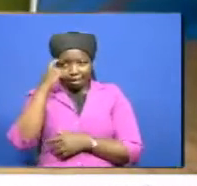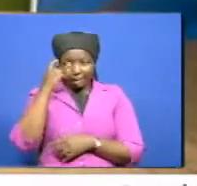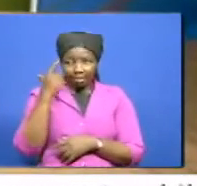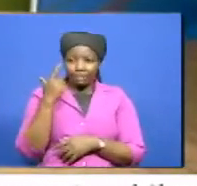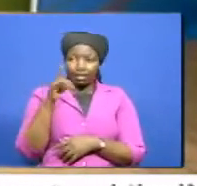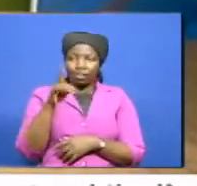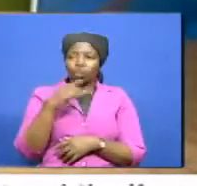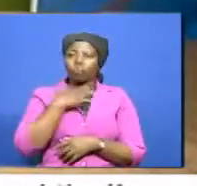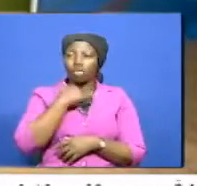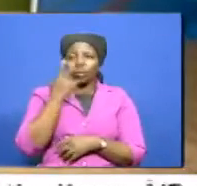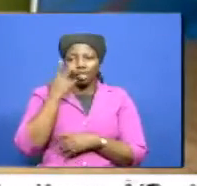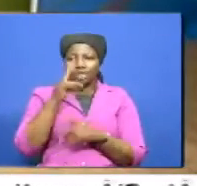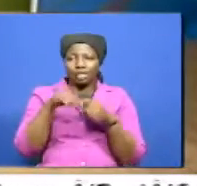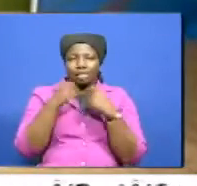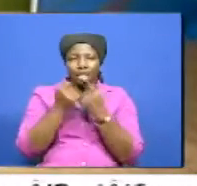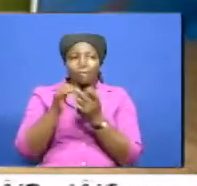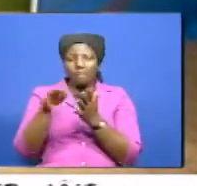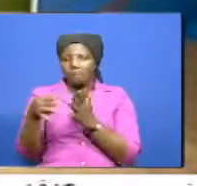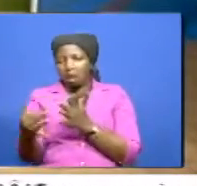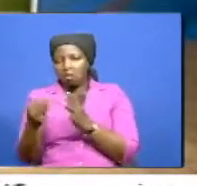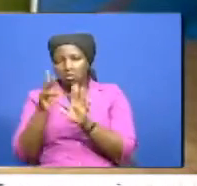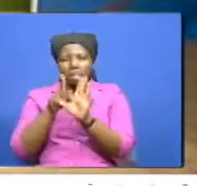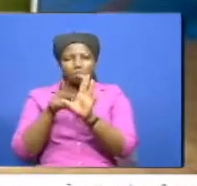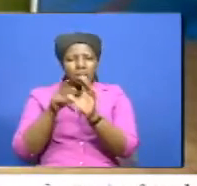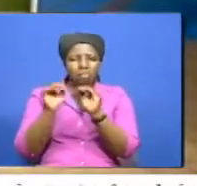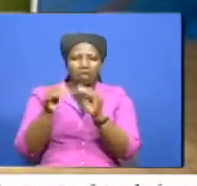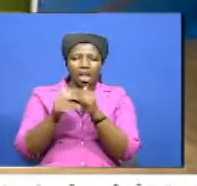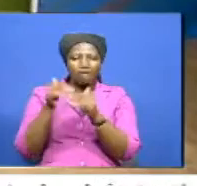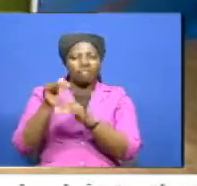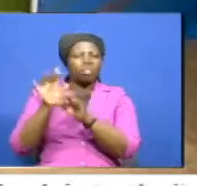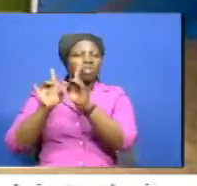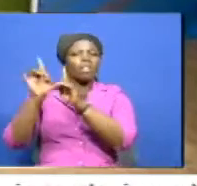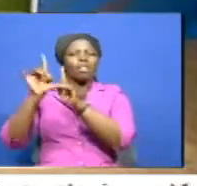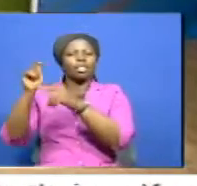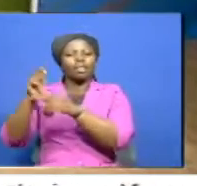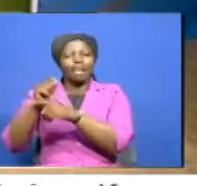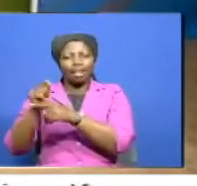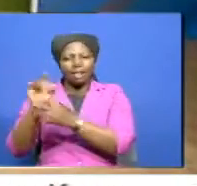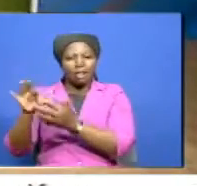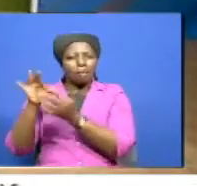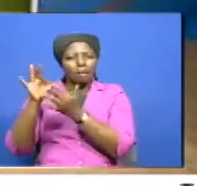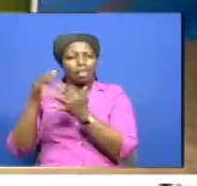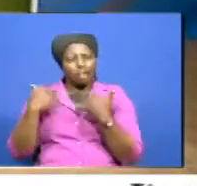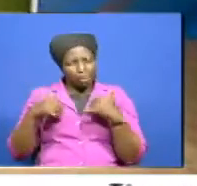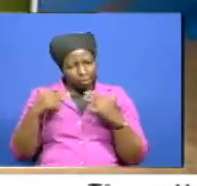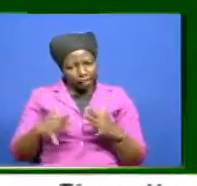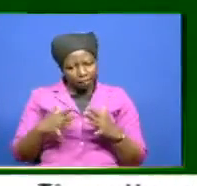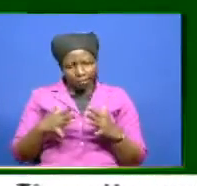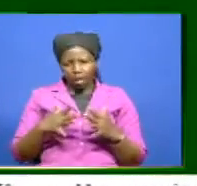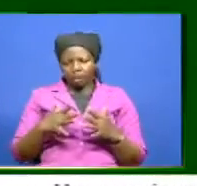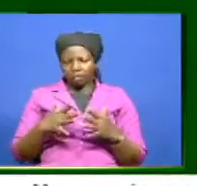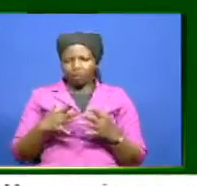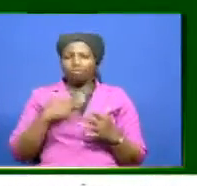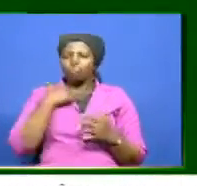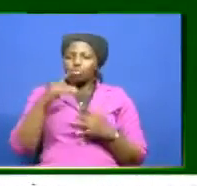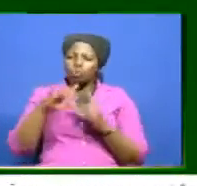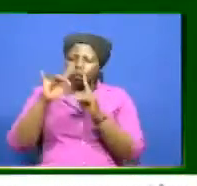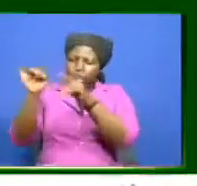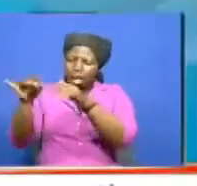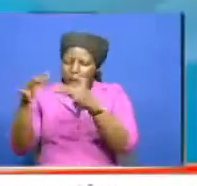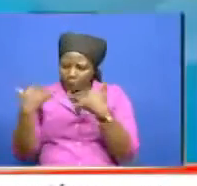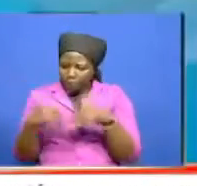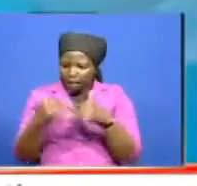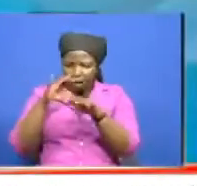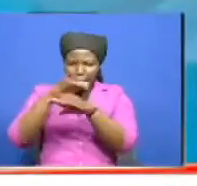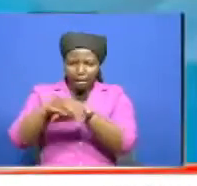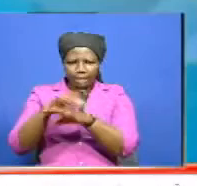teams not participating, especially after traveling and training, especially for the players. You know, it's really a tough, you really want to get out there, play and pitch yourself against